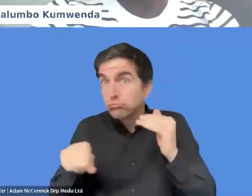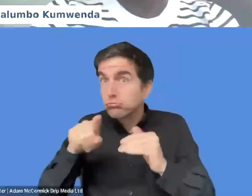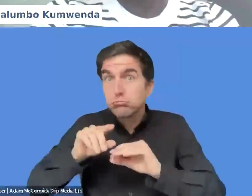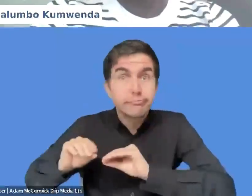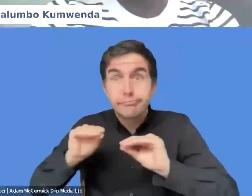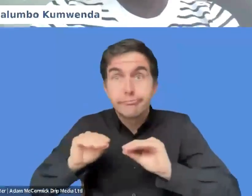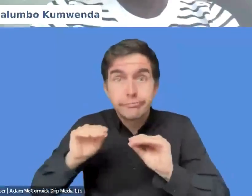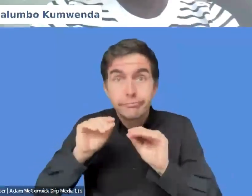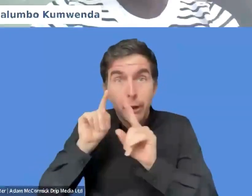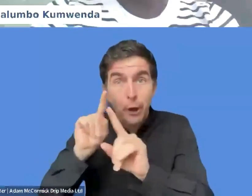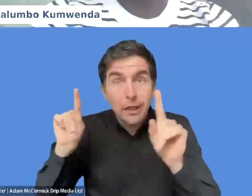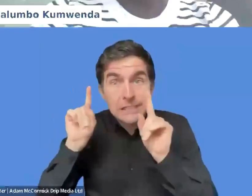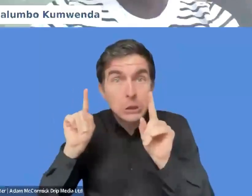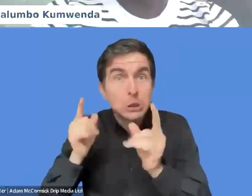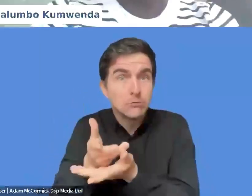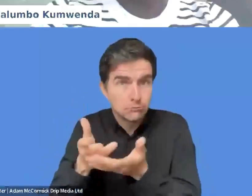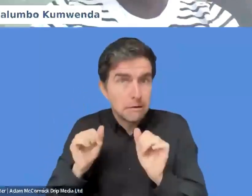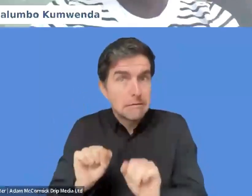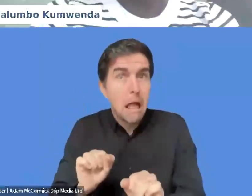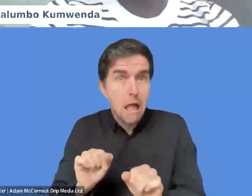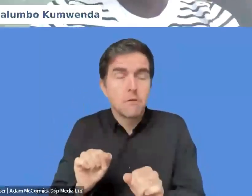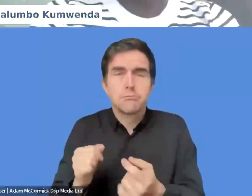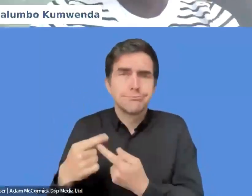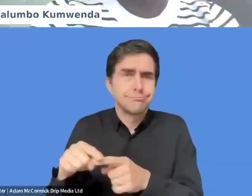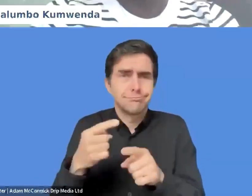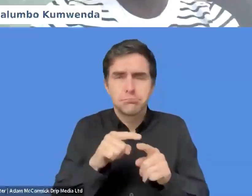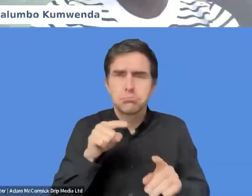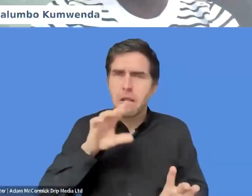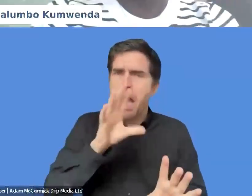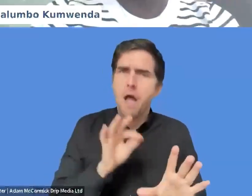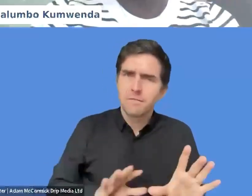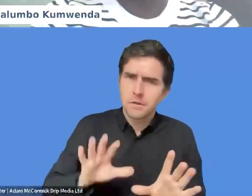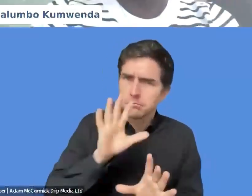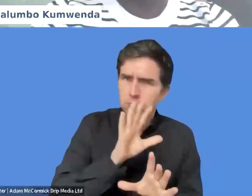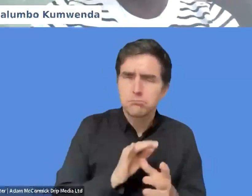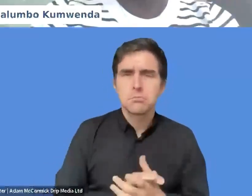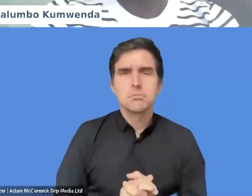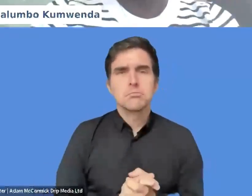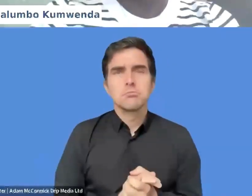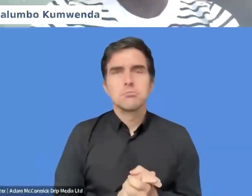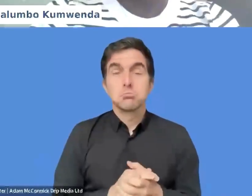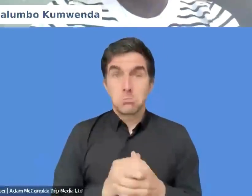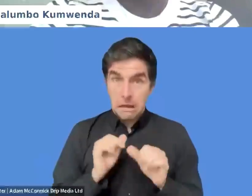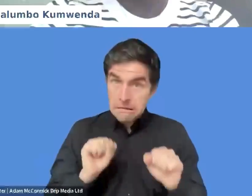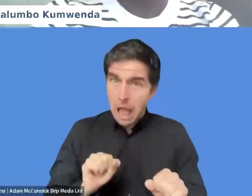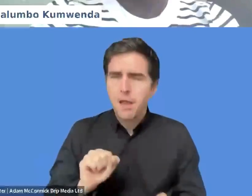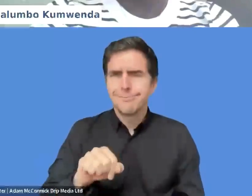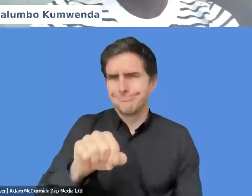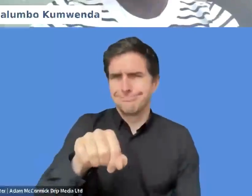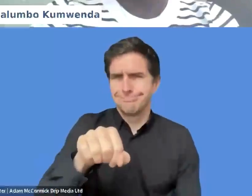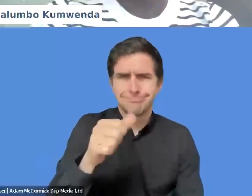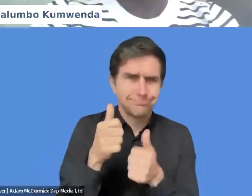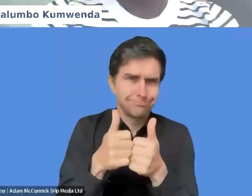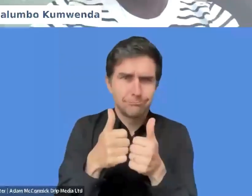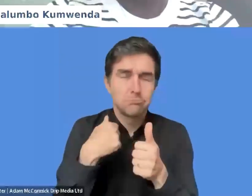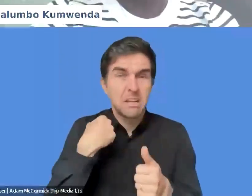I think Malawi gives us one example of just so many things that we can